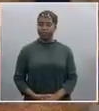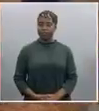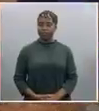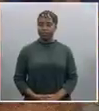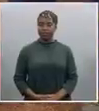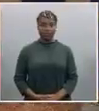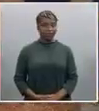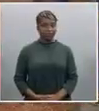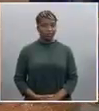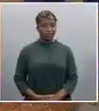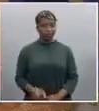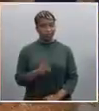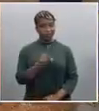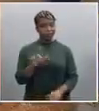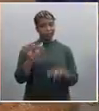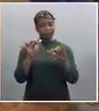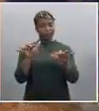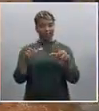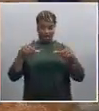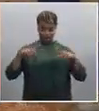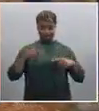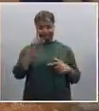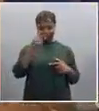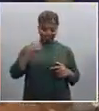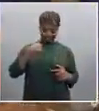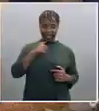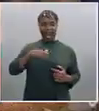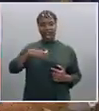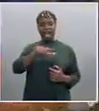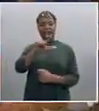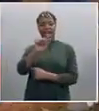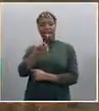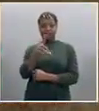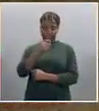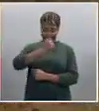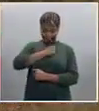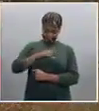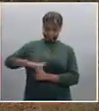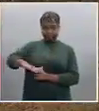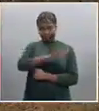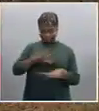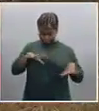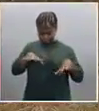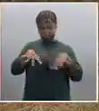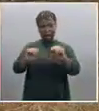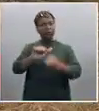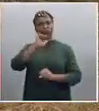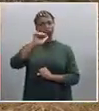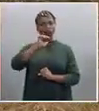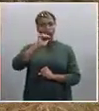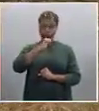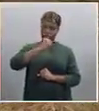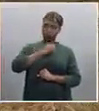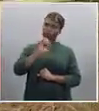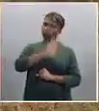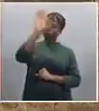This group of people started earmarking plots for themselves on this land. They say they are not interested